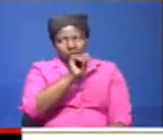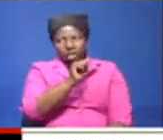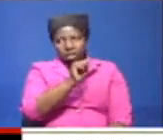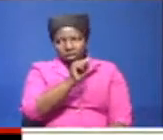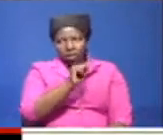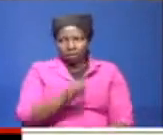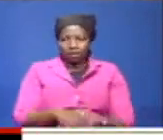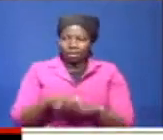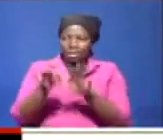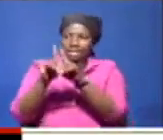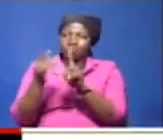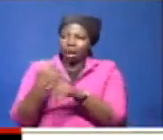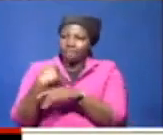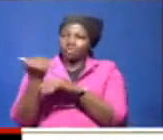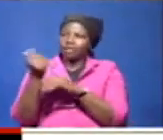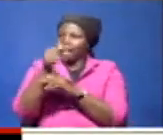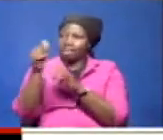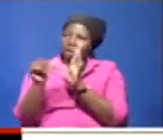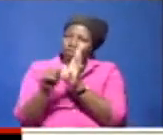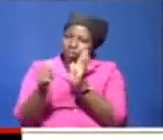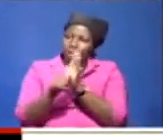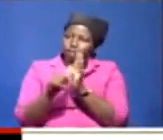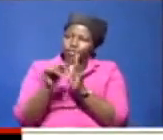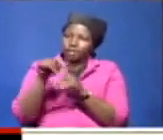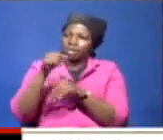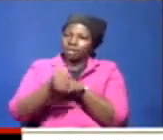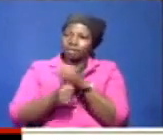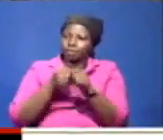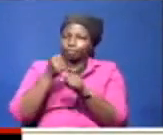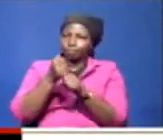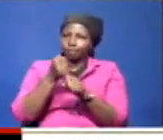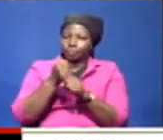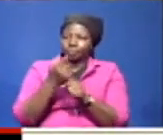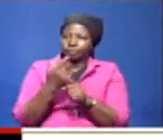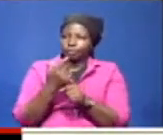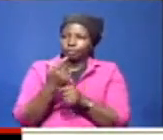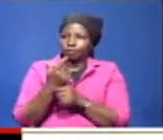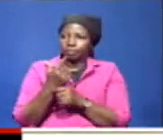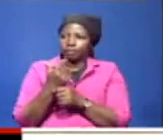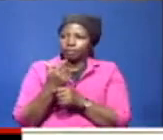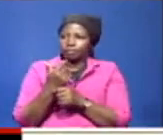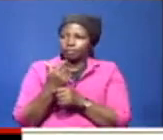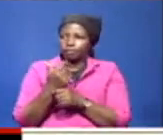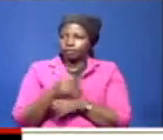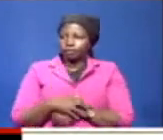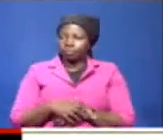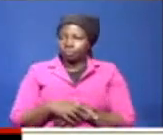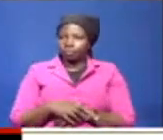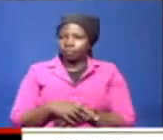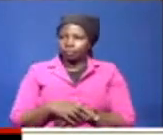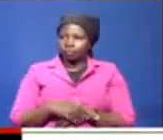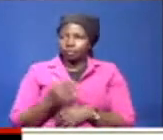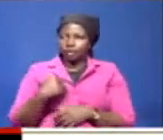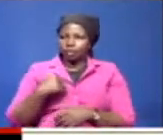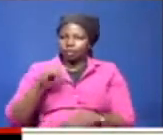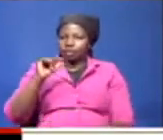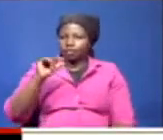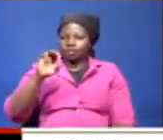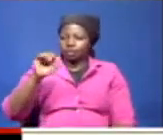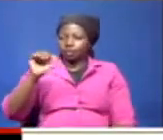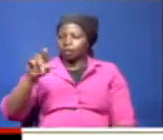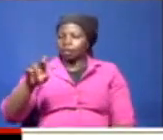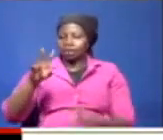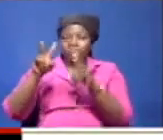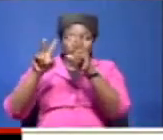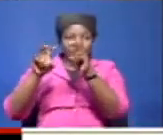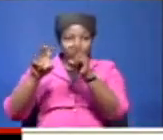problems, So this year, Ott Tanak had the gear issue. What finally took him out of the